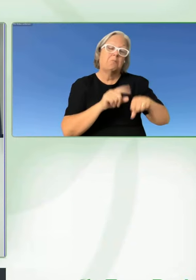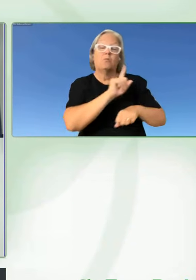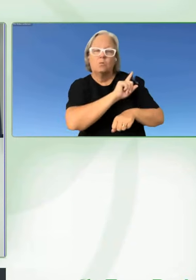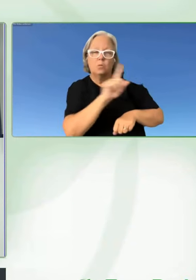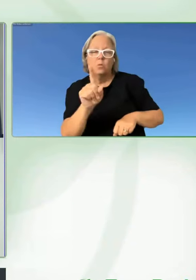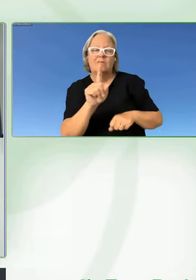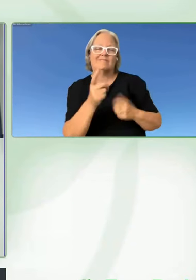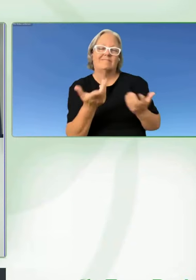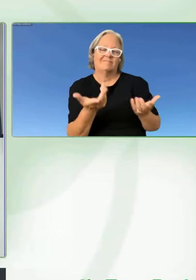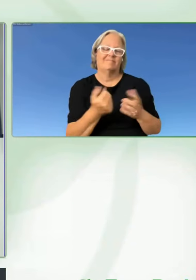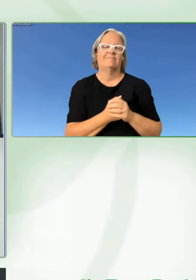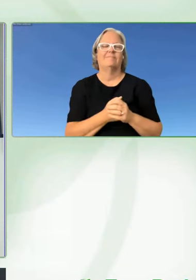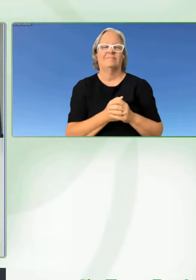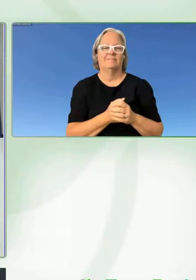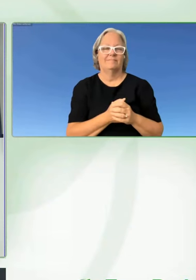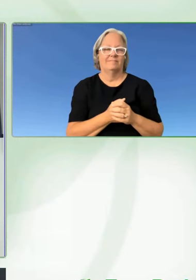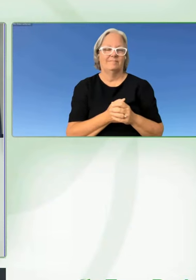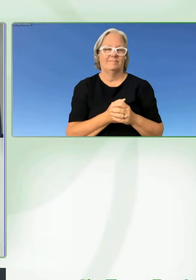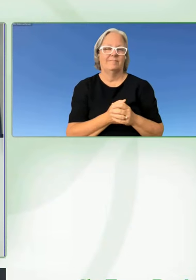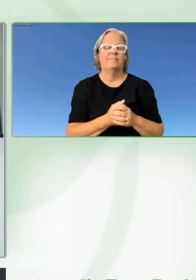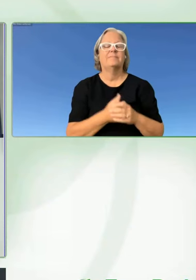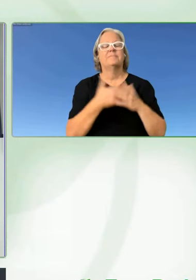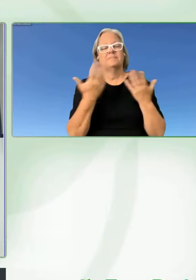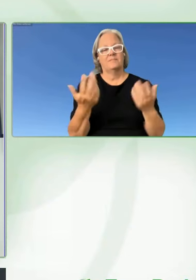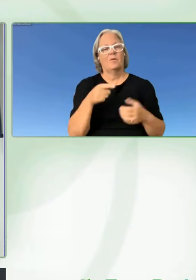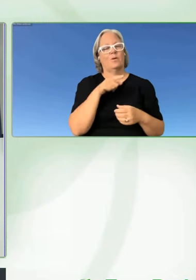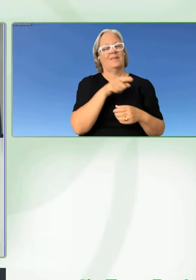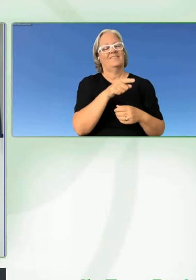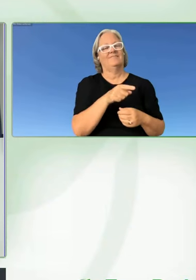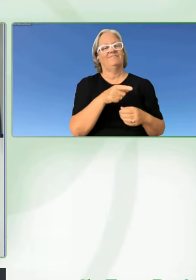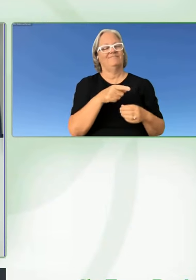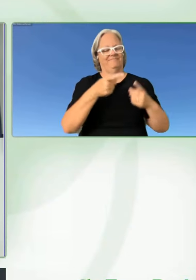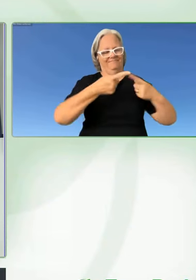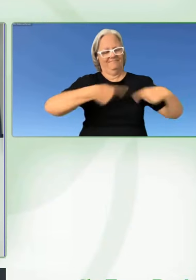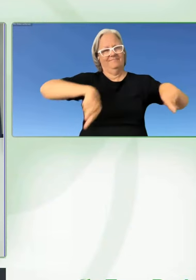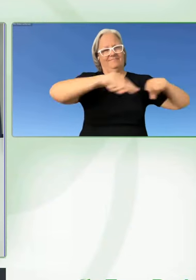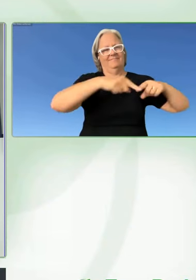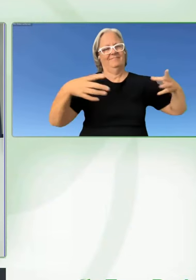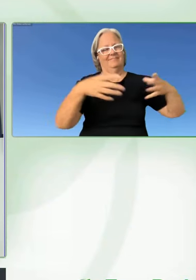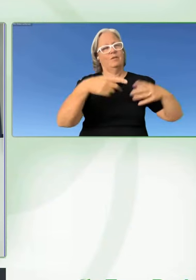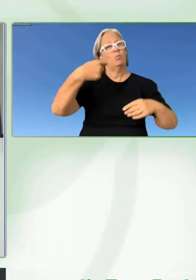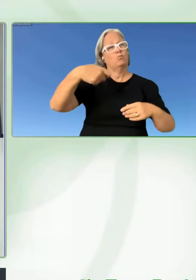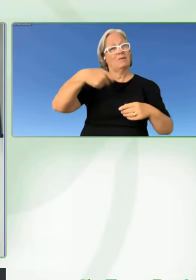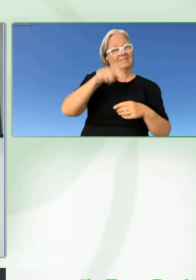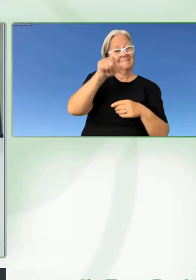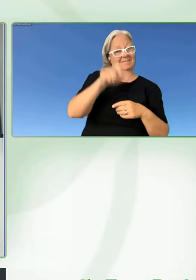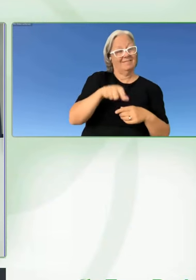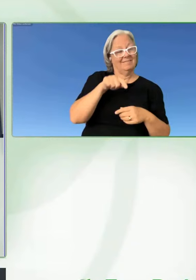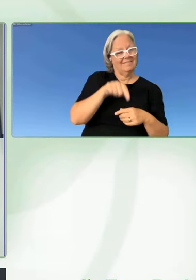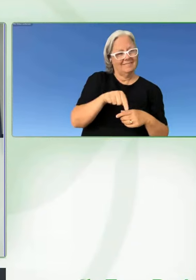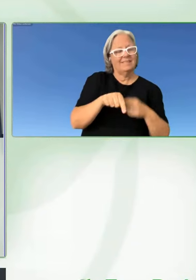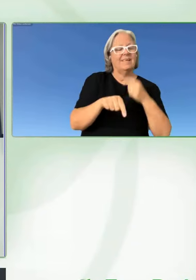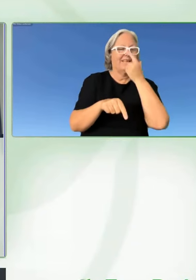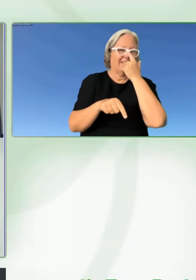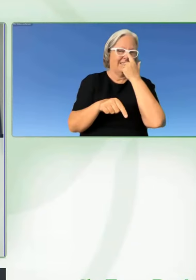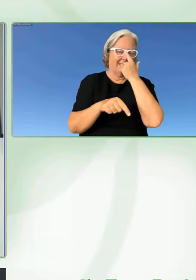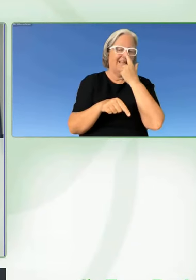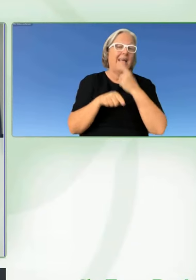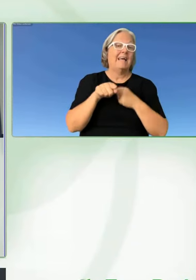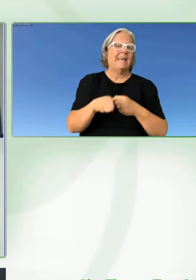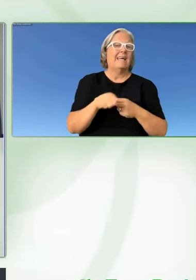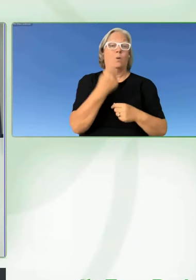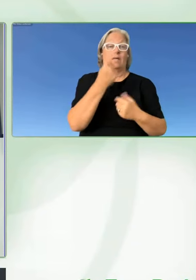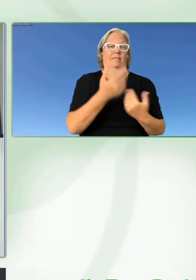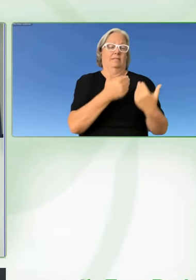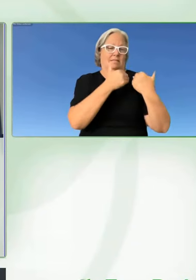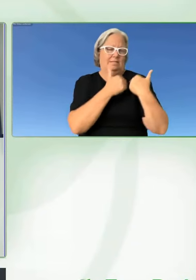of the presidency of the council, is has one additional attempt to see if